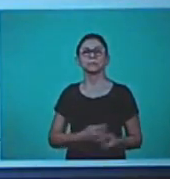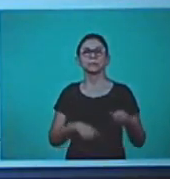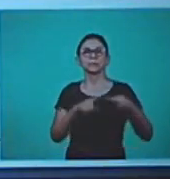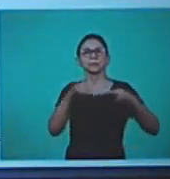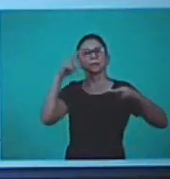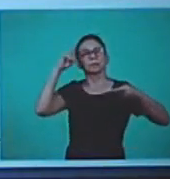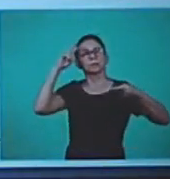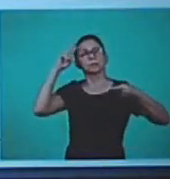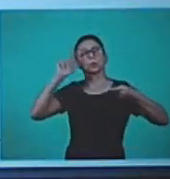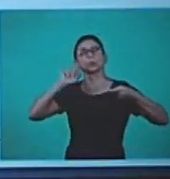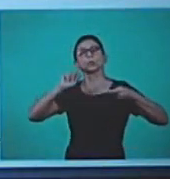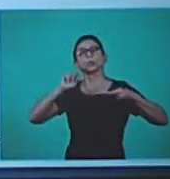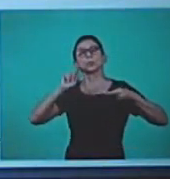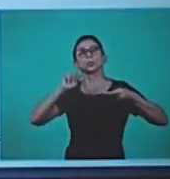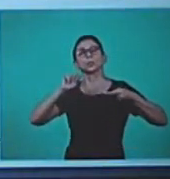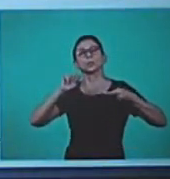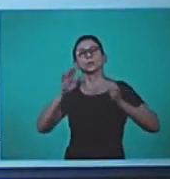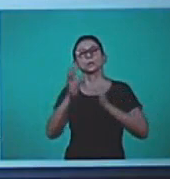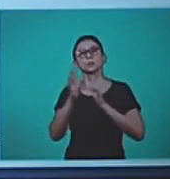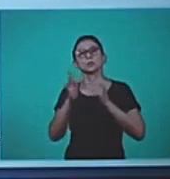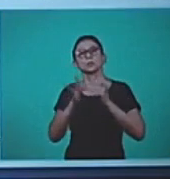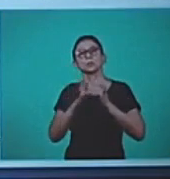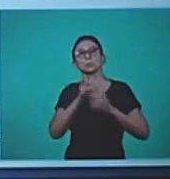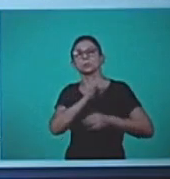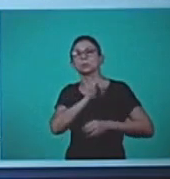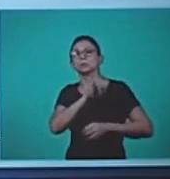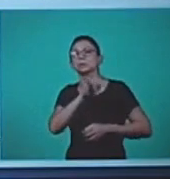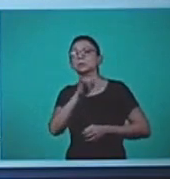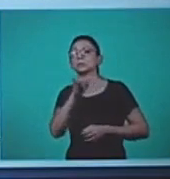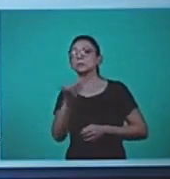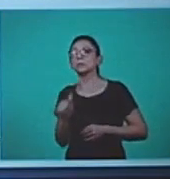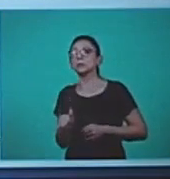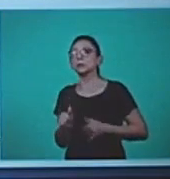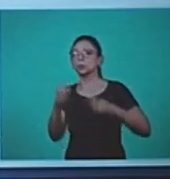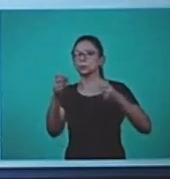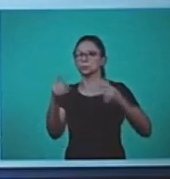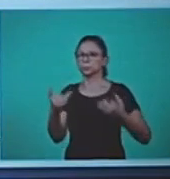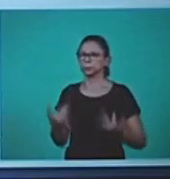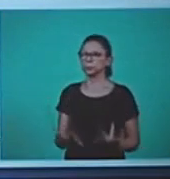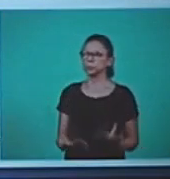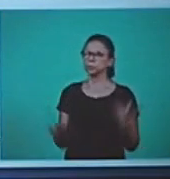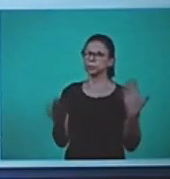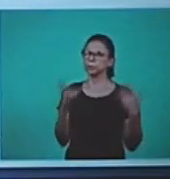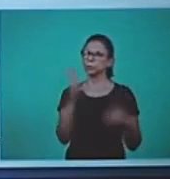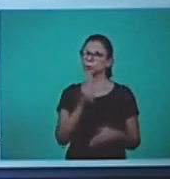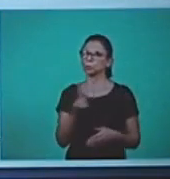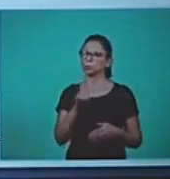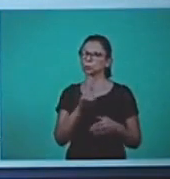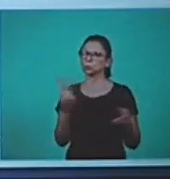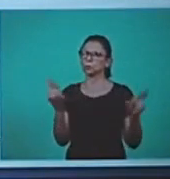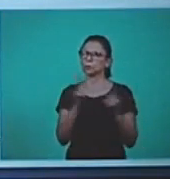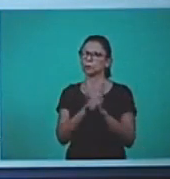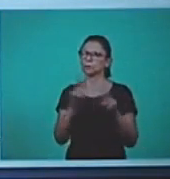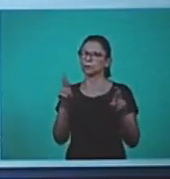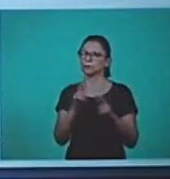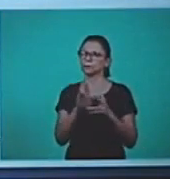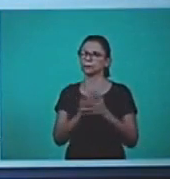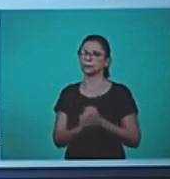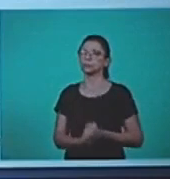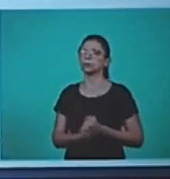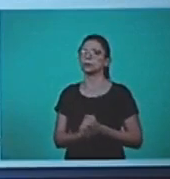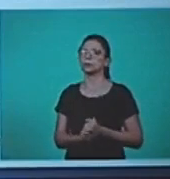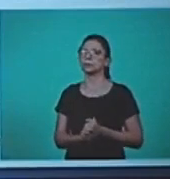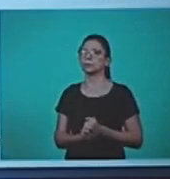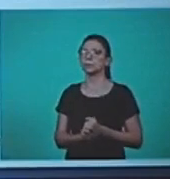is the historic aspect that Jesus told regarding the feast of a marriage where the father of the